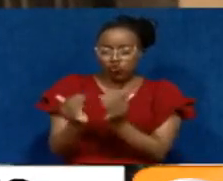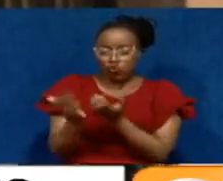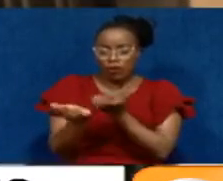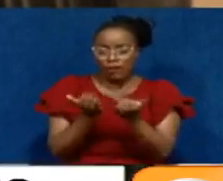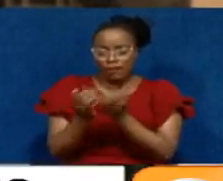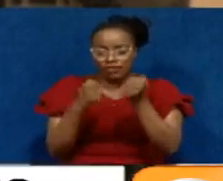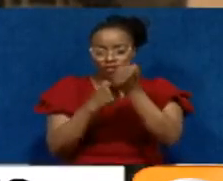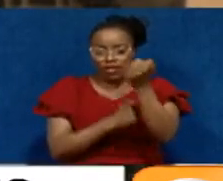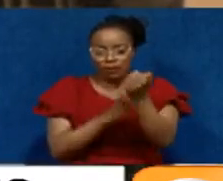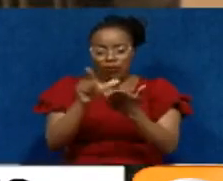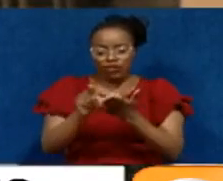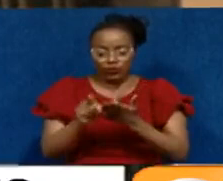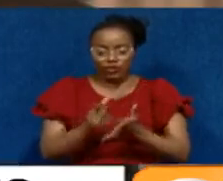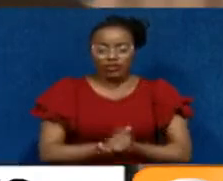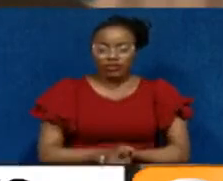portal.